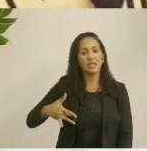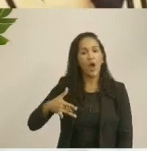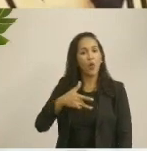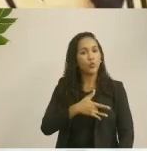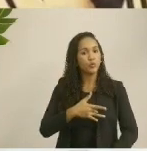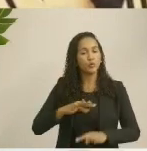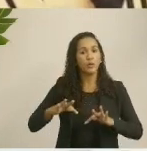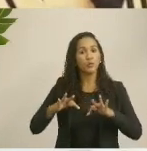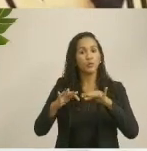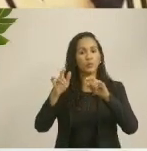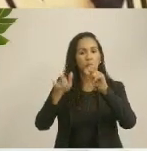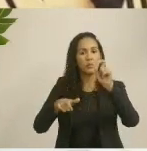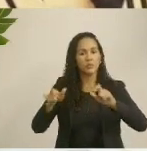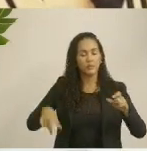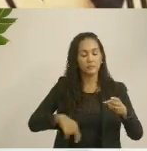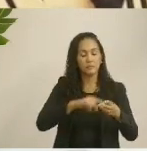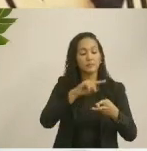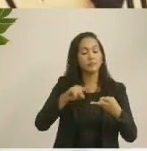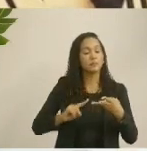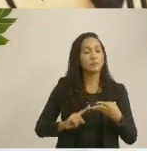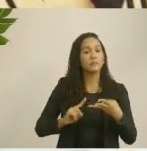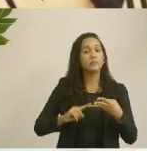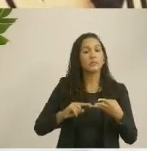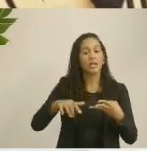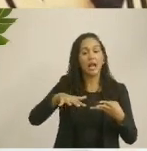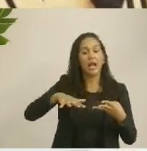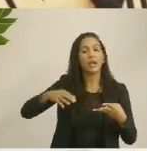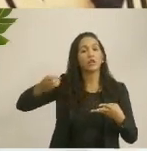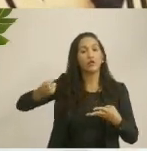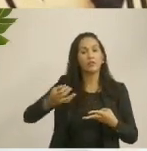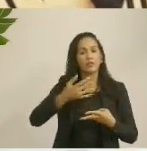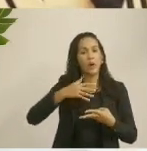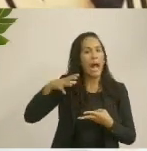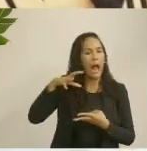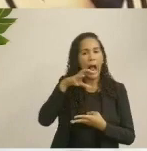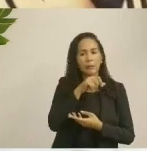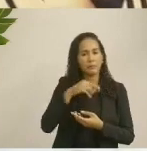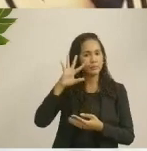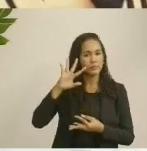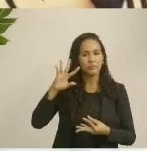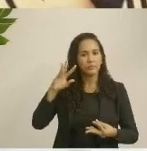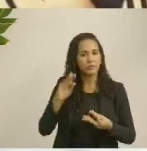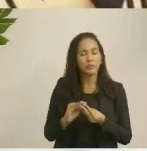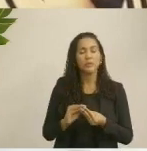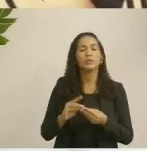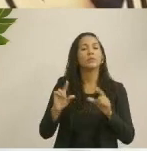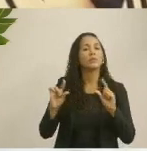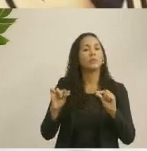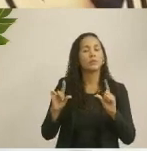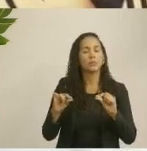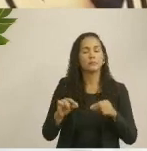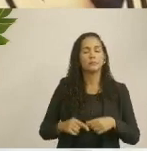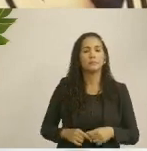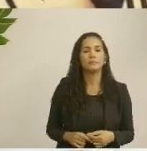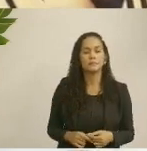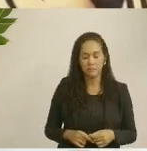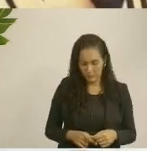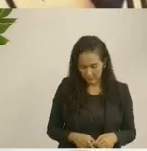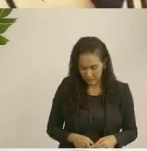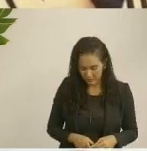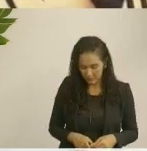innovation that I'd like to just mention very briefly is also near and dear to Rio's heart, and that is innovation